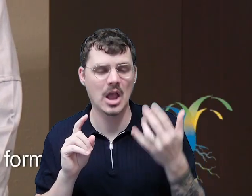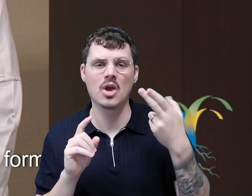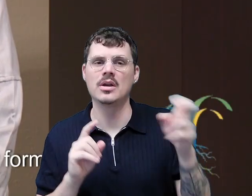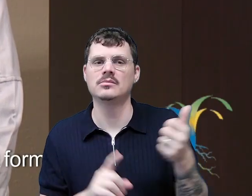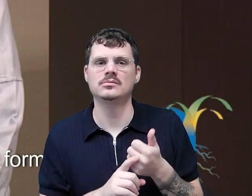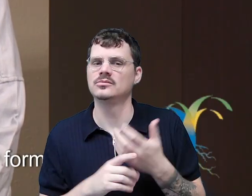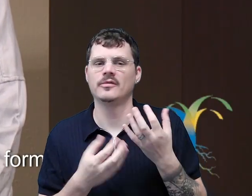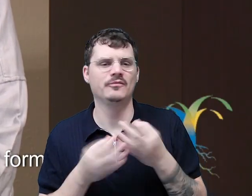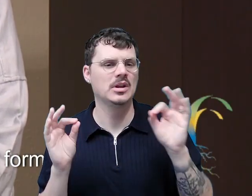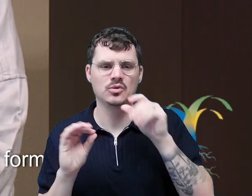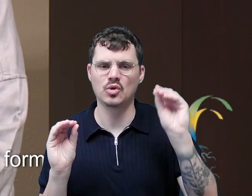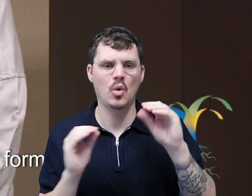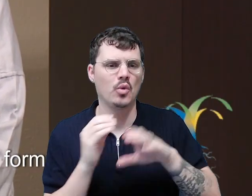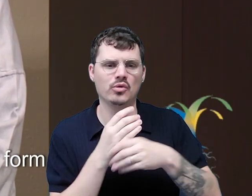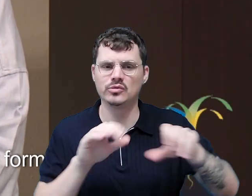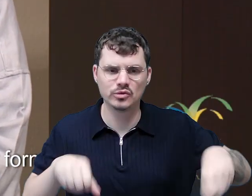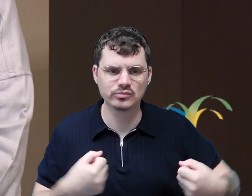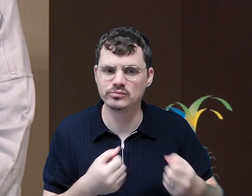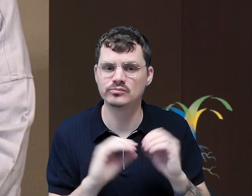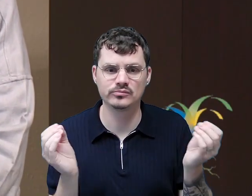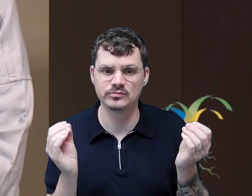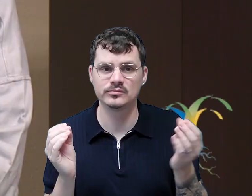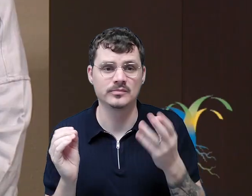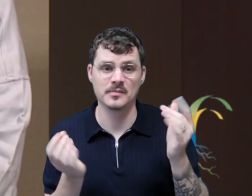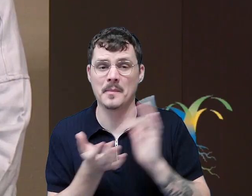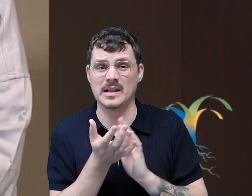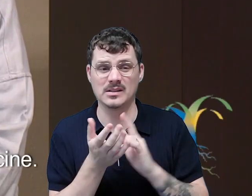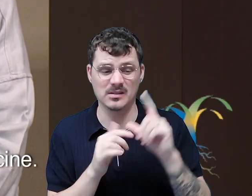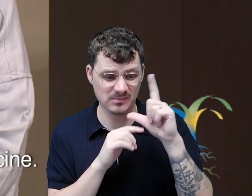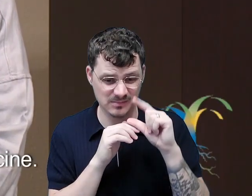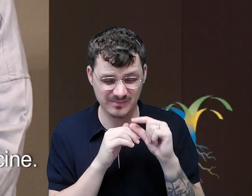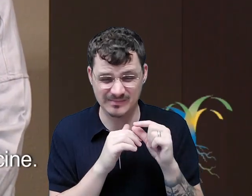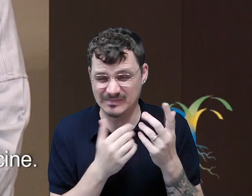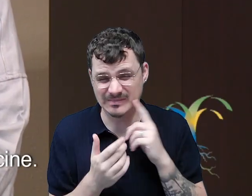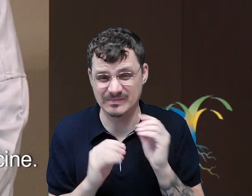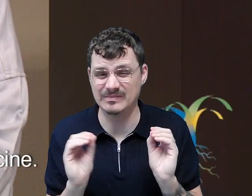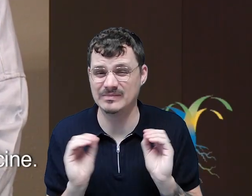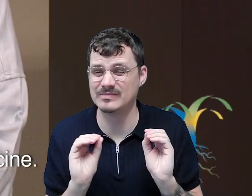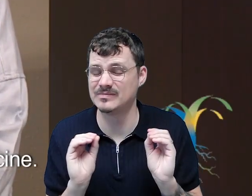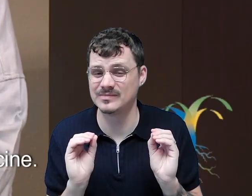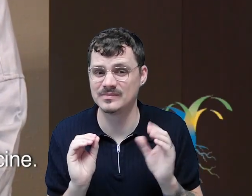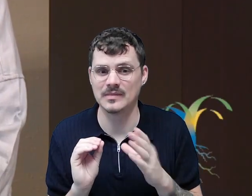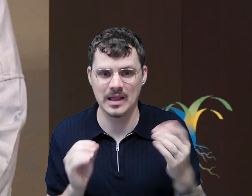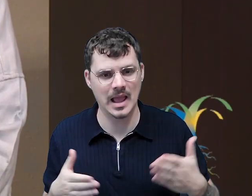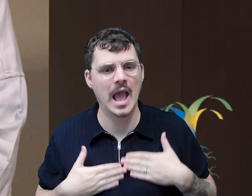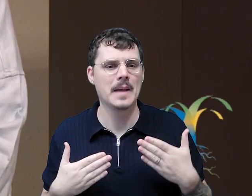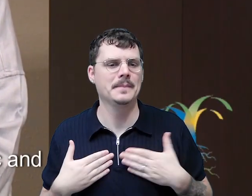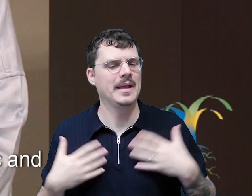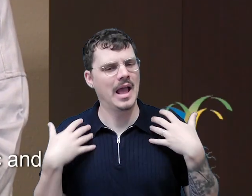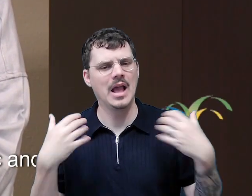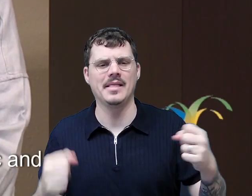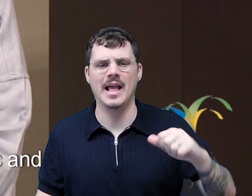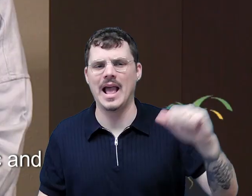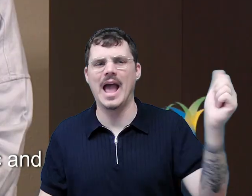because now he's been free of any form of coercion and he's on practically no medicine. And